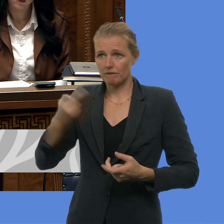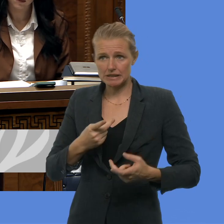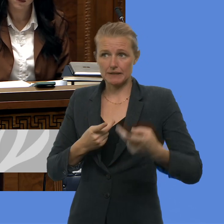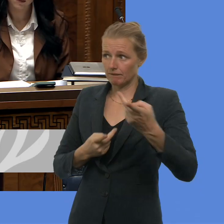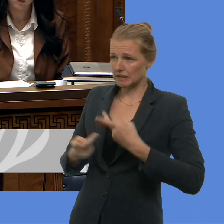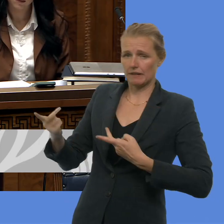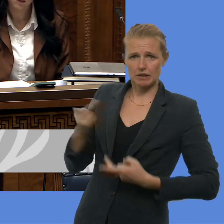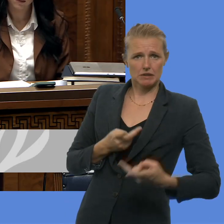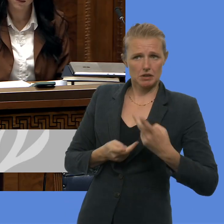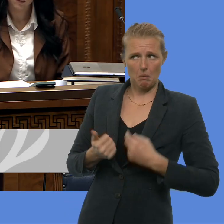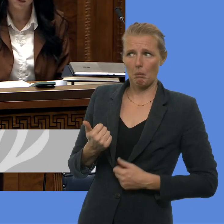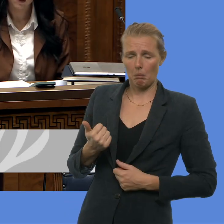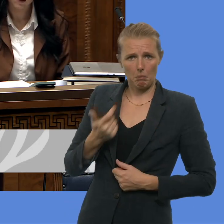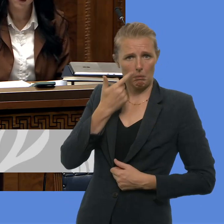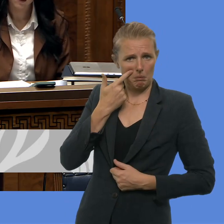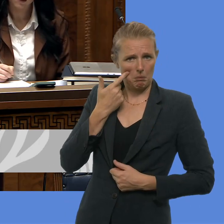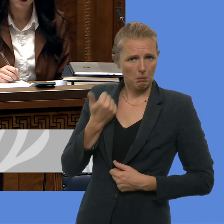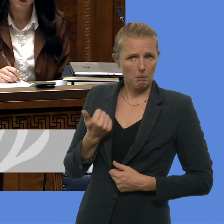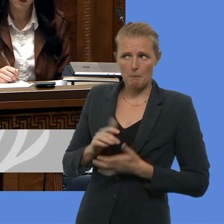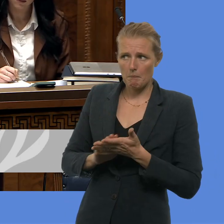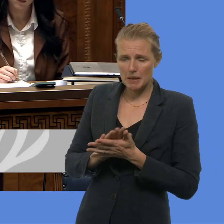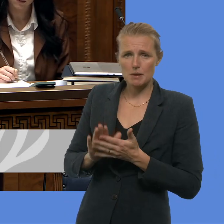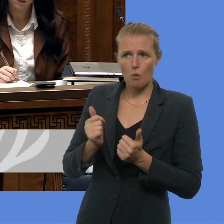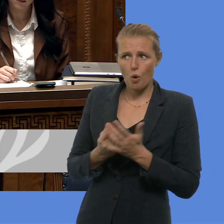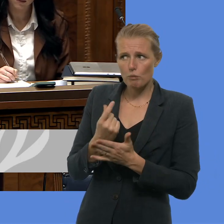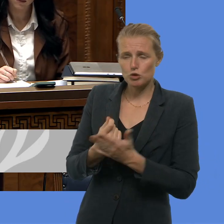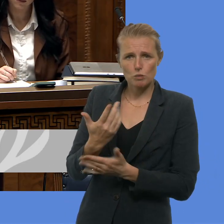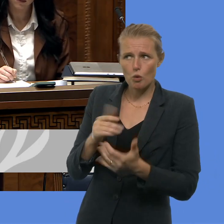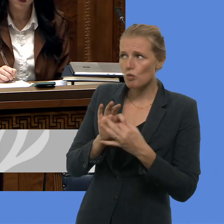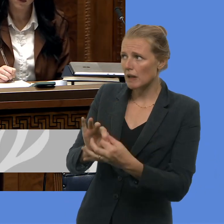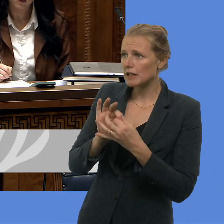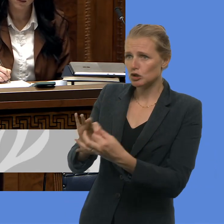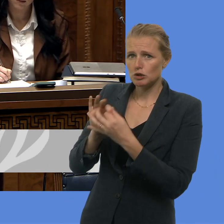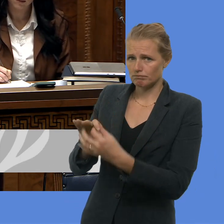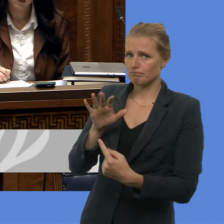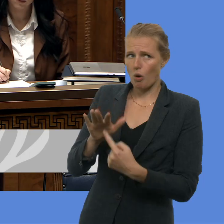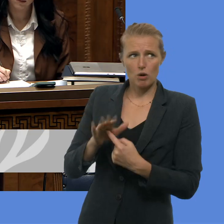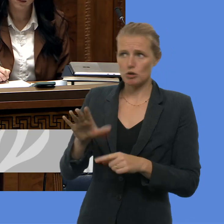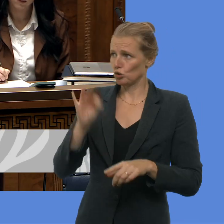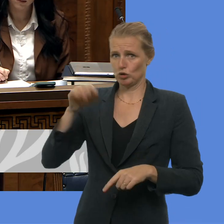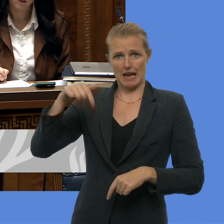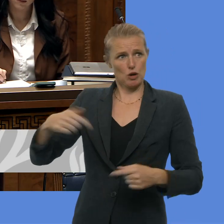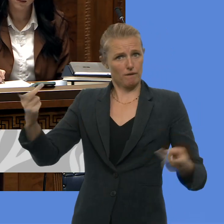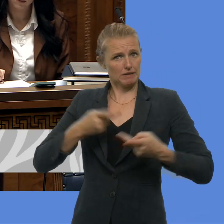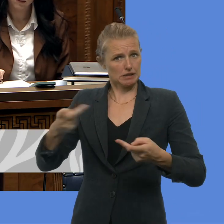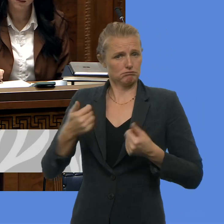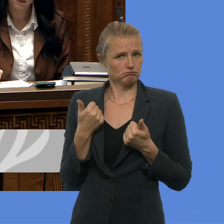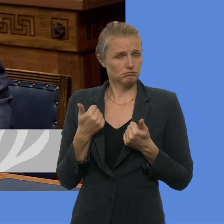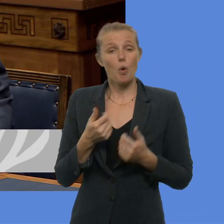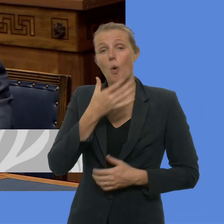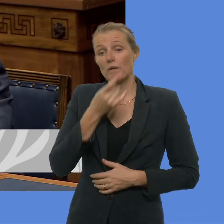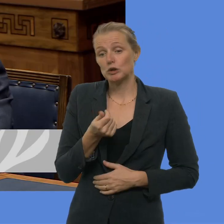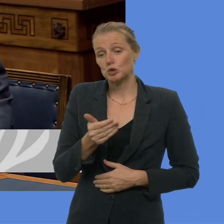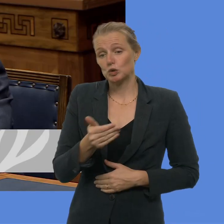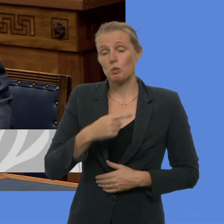talk to us about building those relationships, and I think that's going to be really, really important. So I'm hoping to be able to come to the House in the near future with a new international